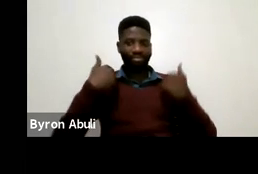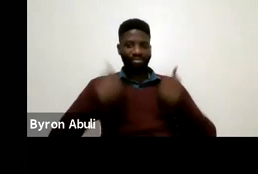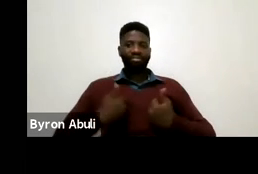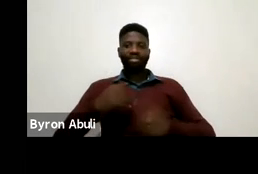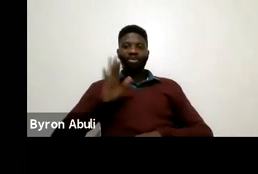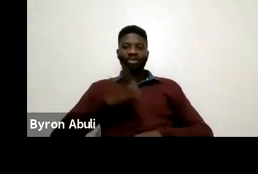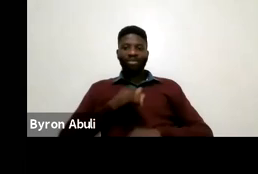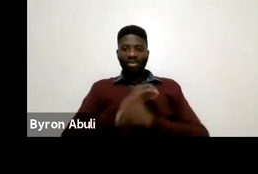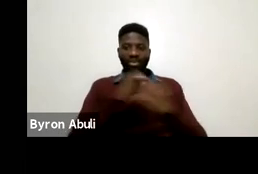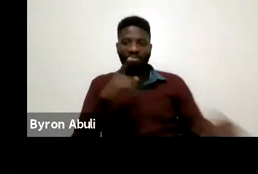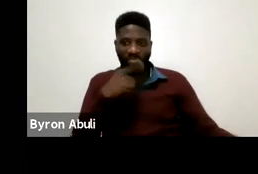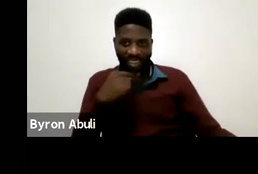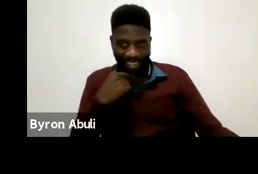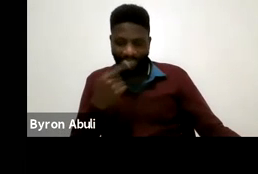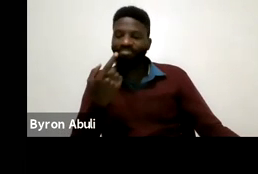I'm a gent.